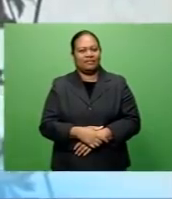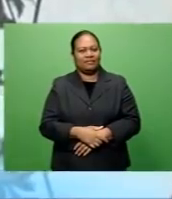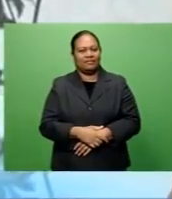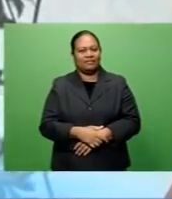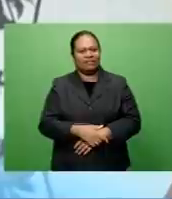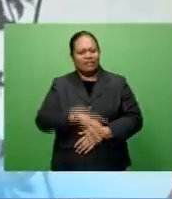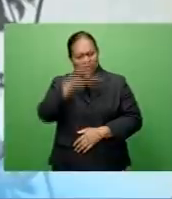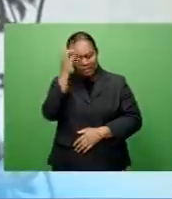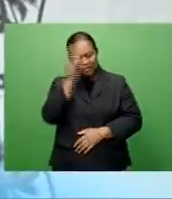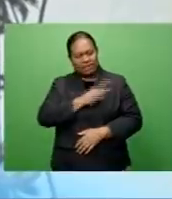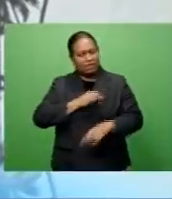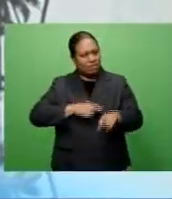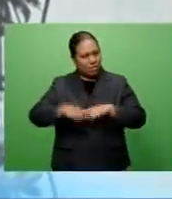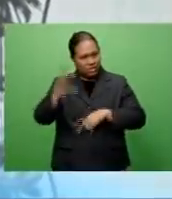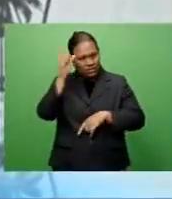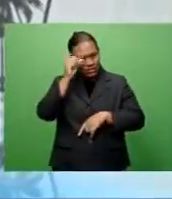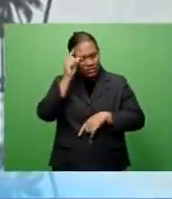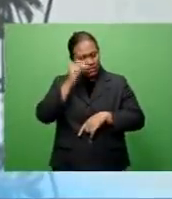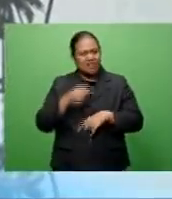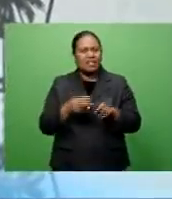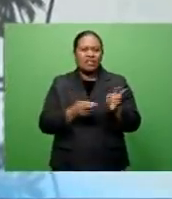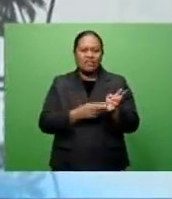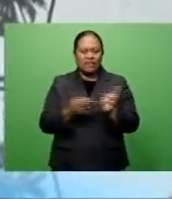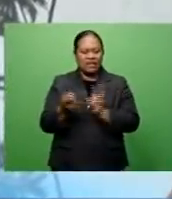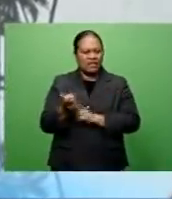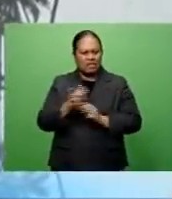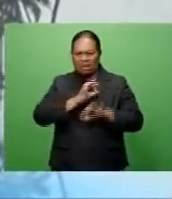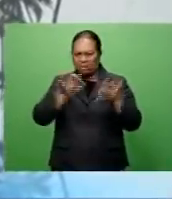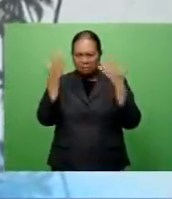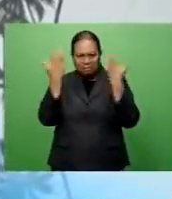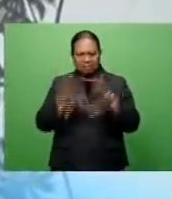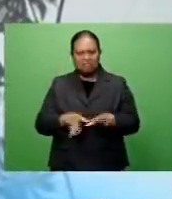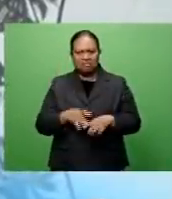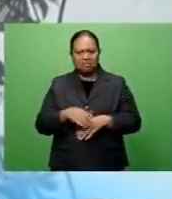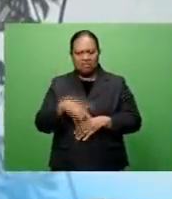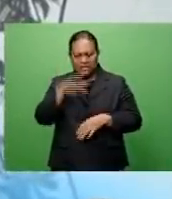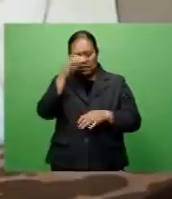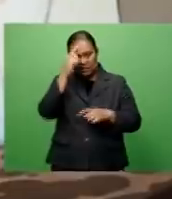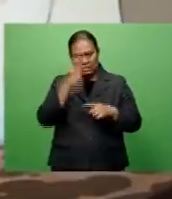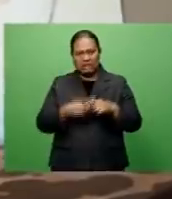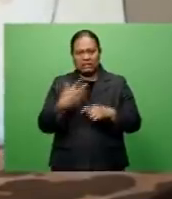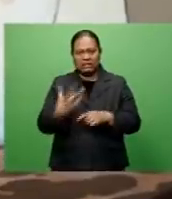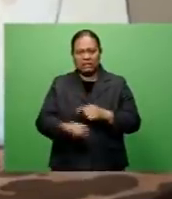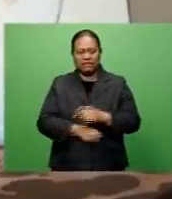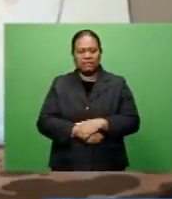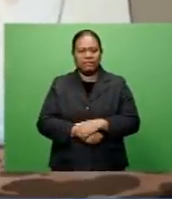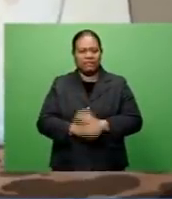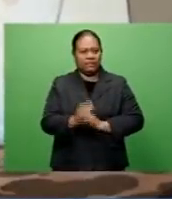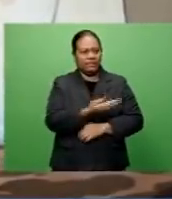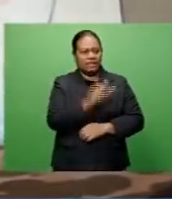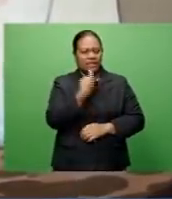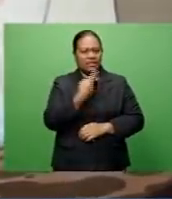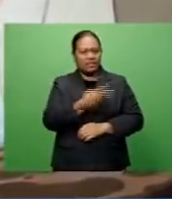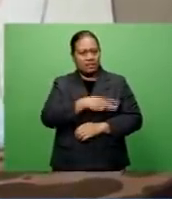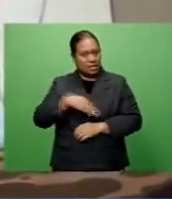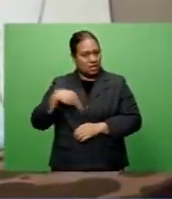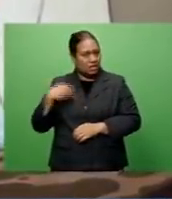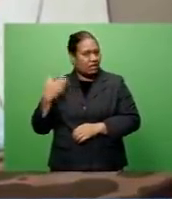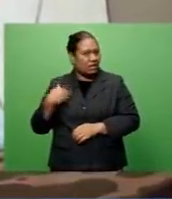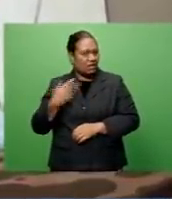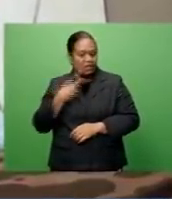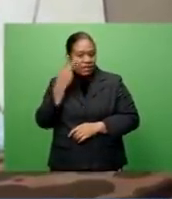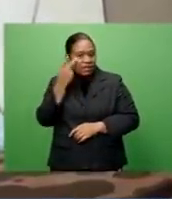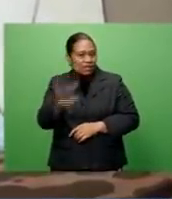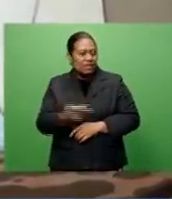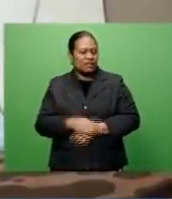I believe most Fijians in rural areas are not aware of this disease. I want Ministry of Health to visit